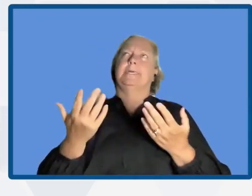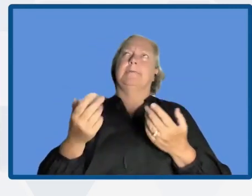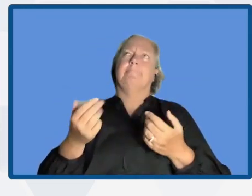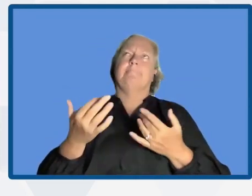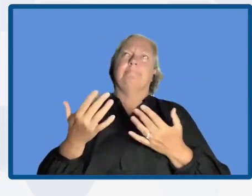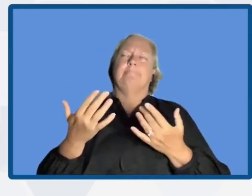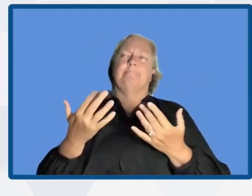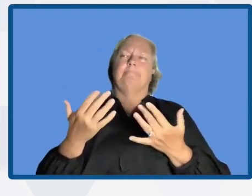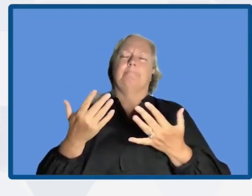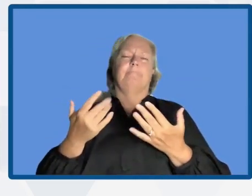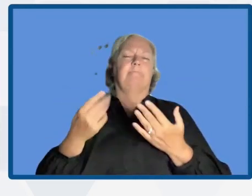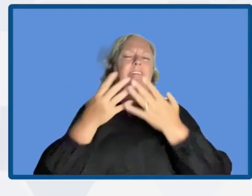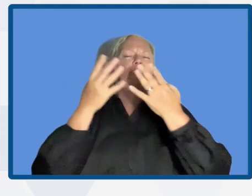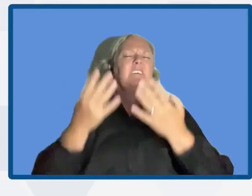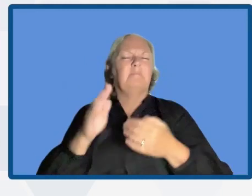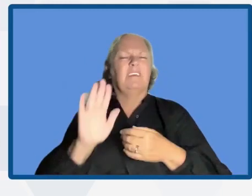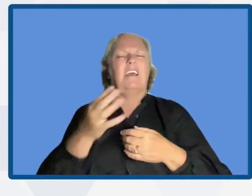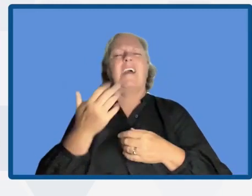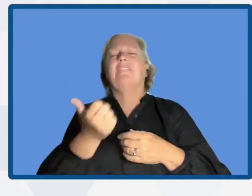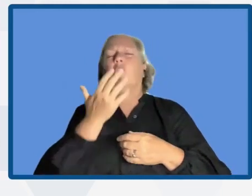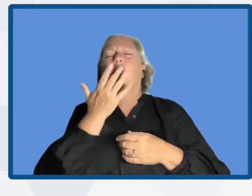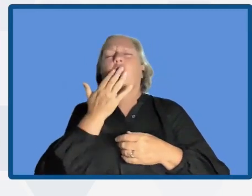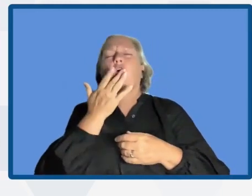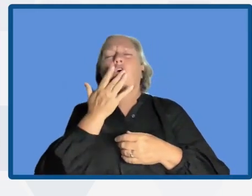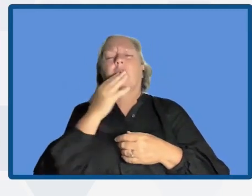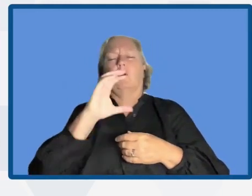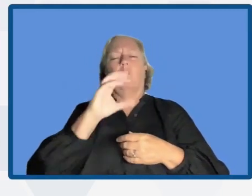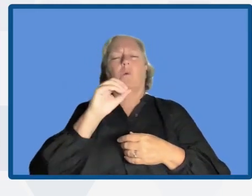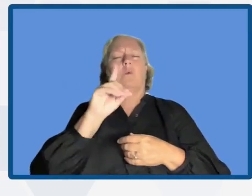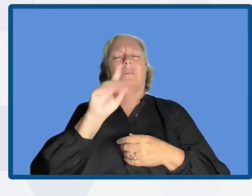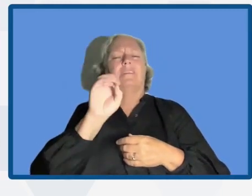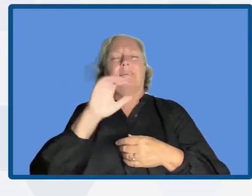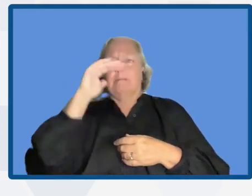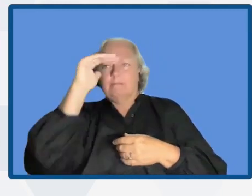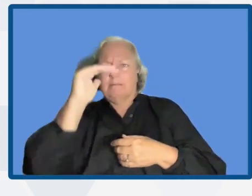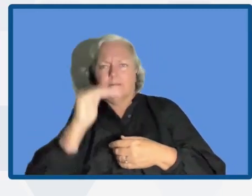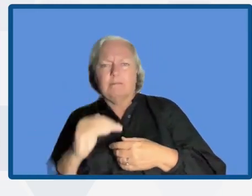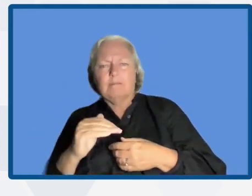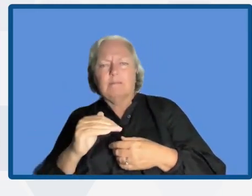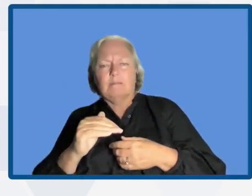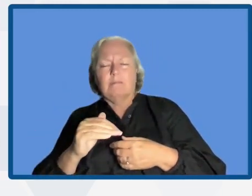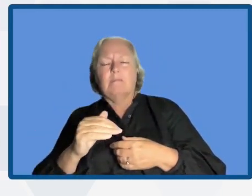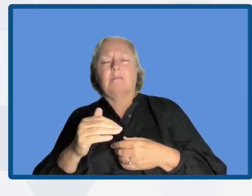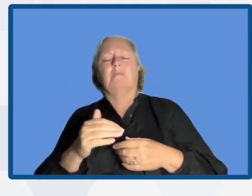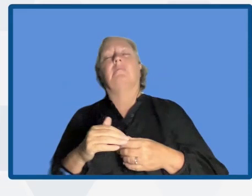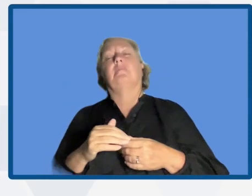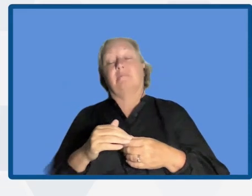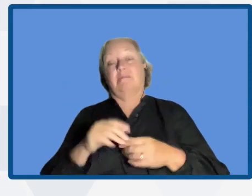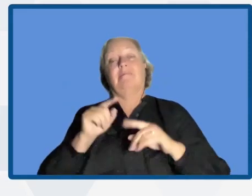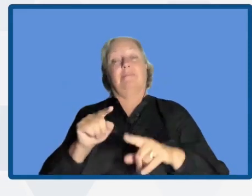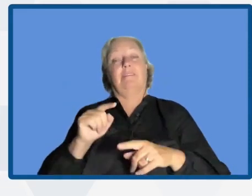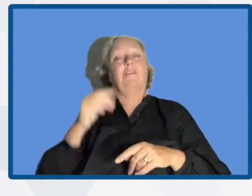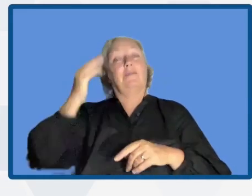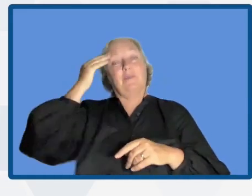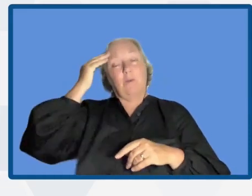a color-coded system or any other type of instrument that allows the population